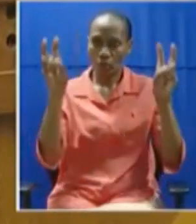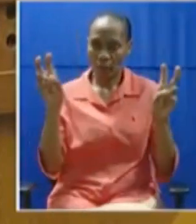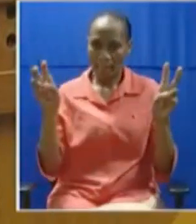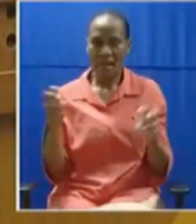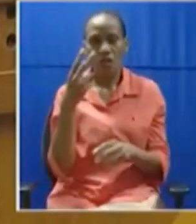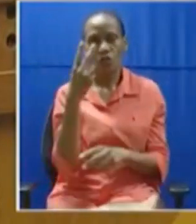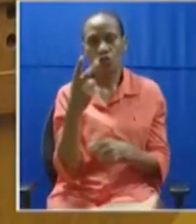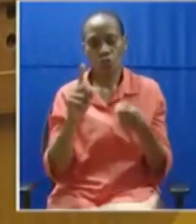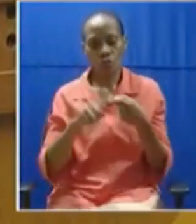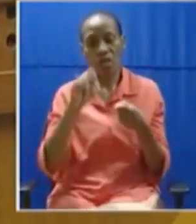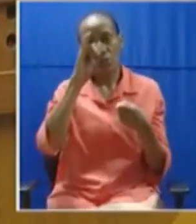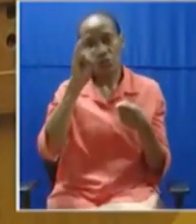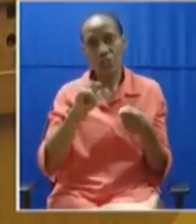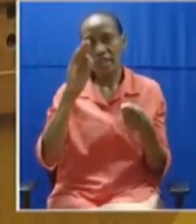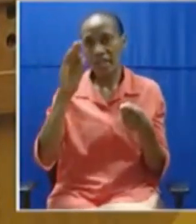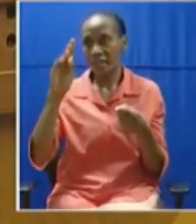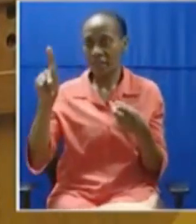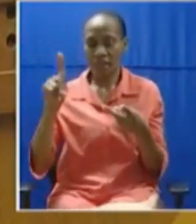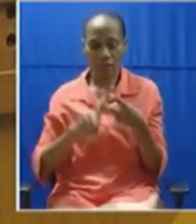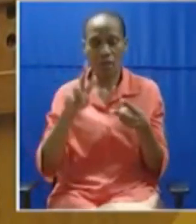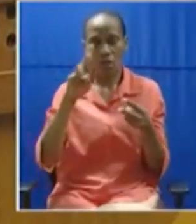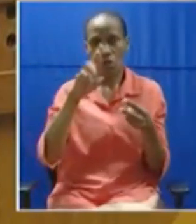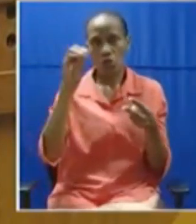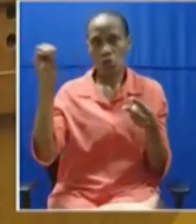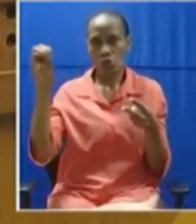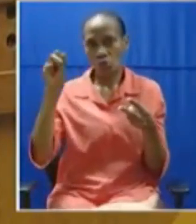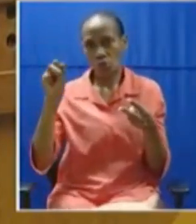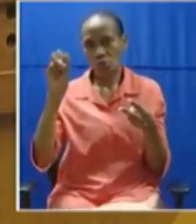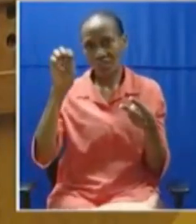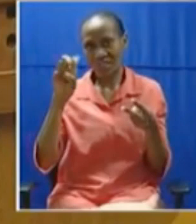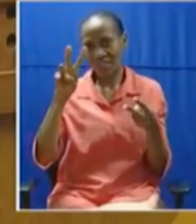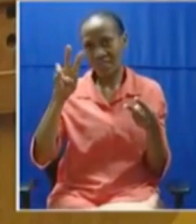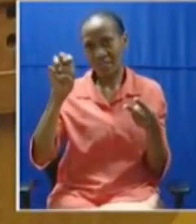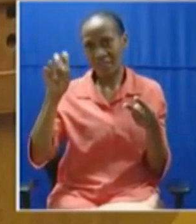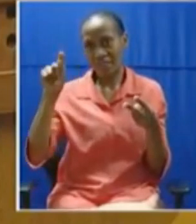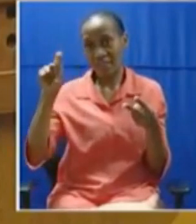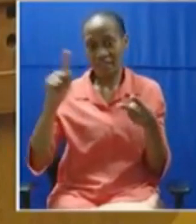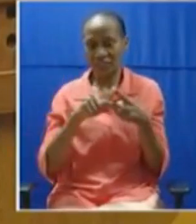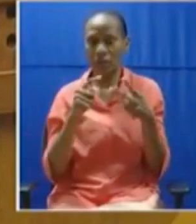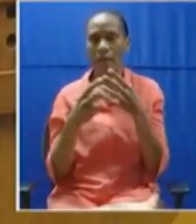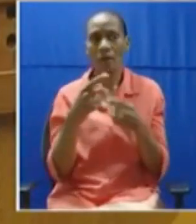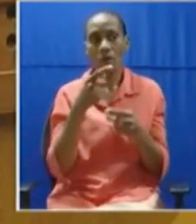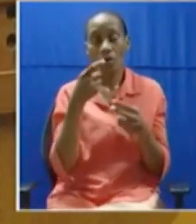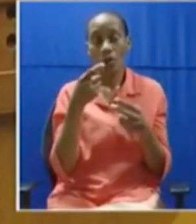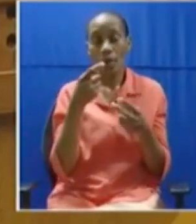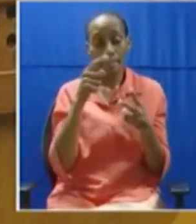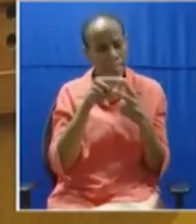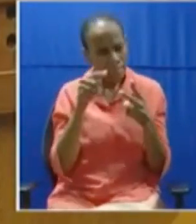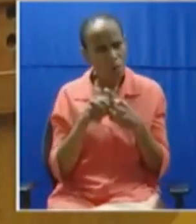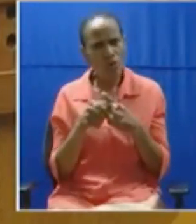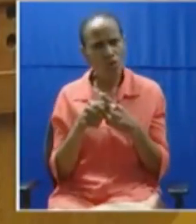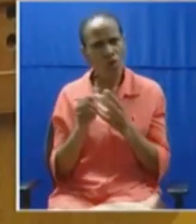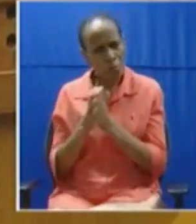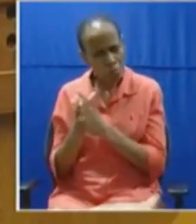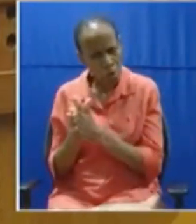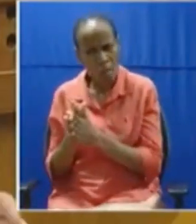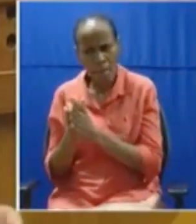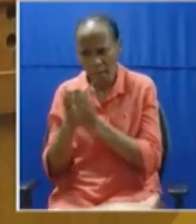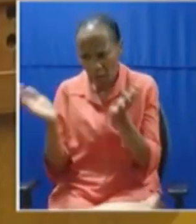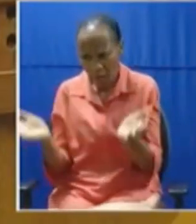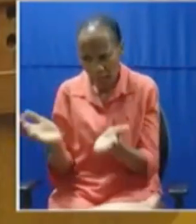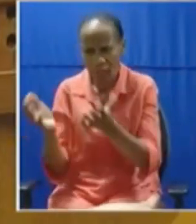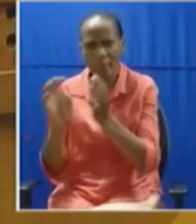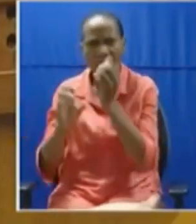speech, JFK and Teddy Roosevelt. But those men made their country prosper by pursuing enterprise, competition,